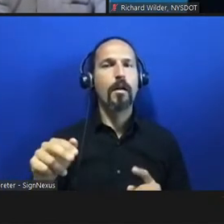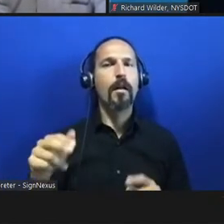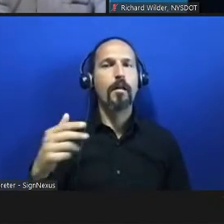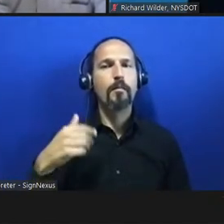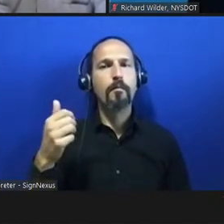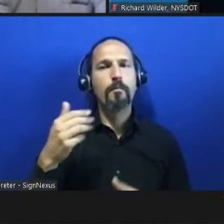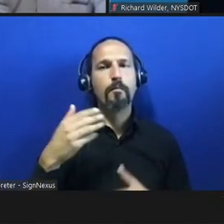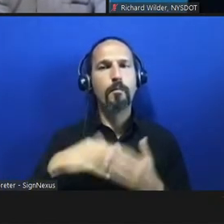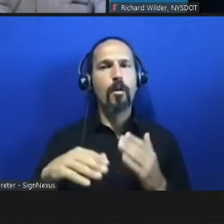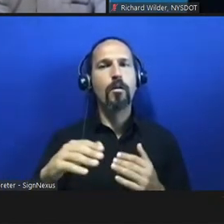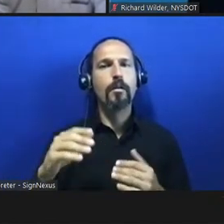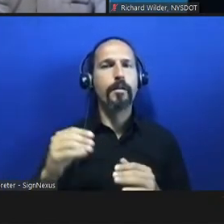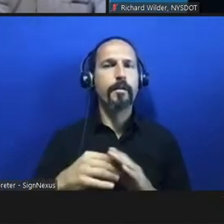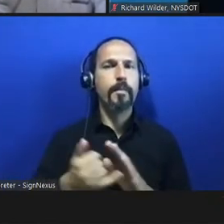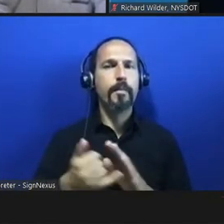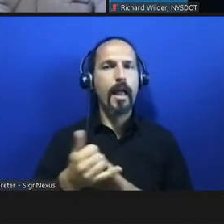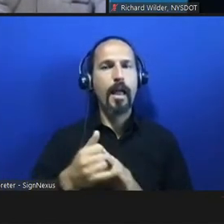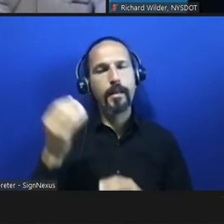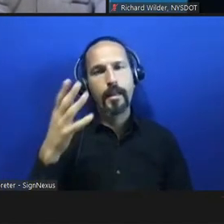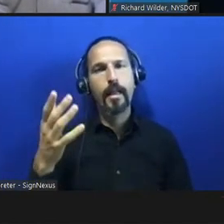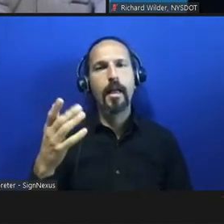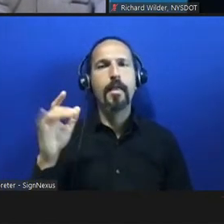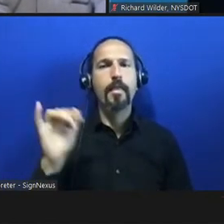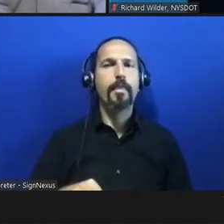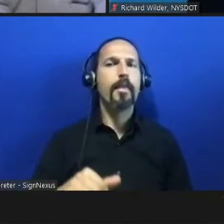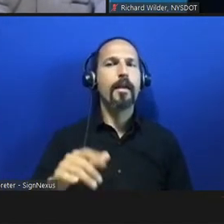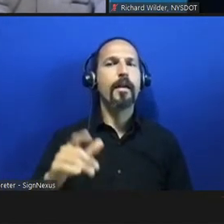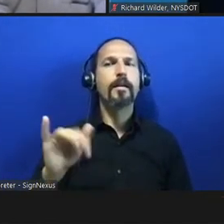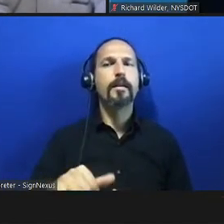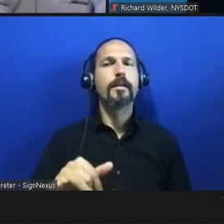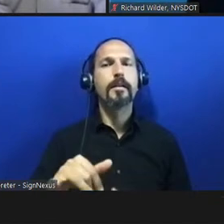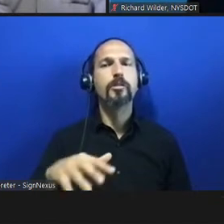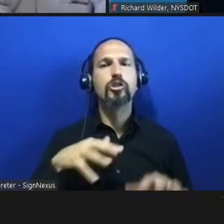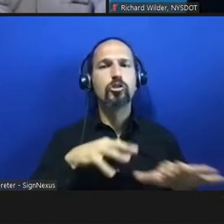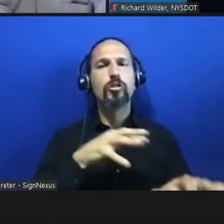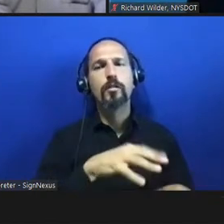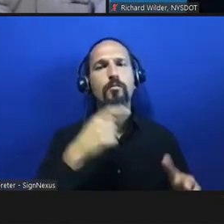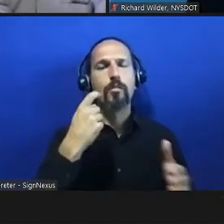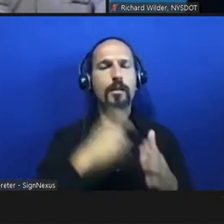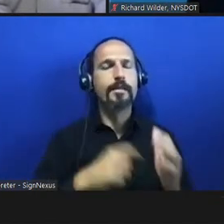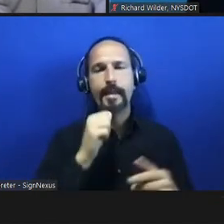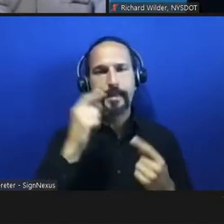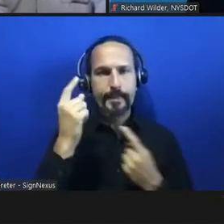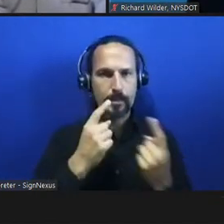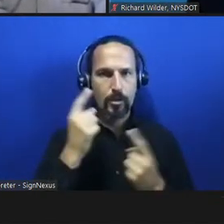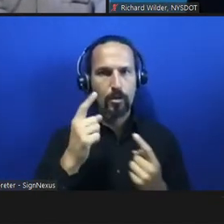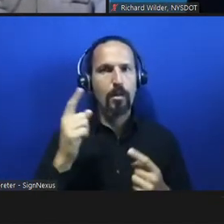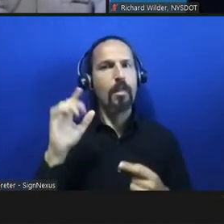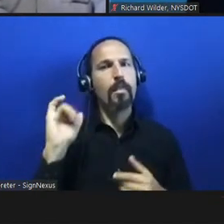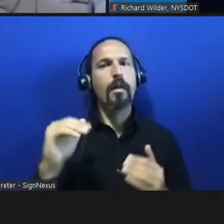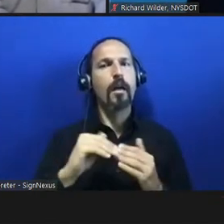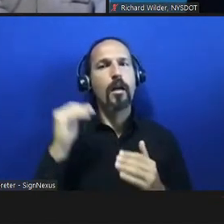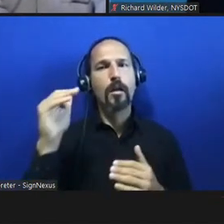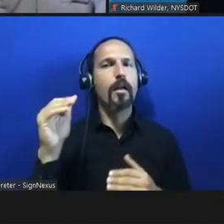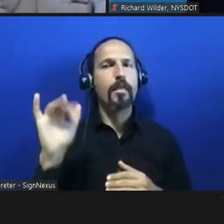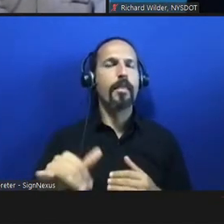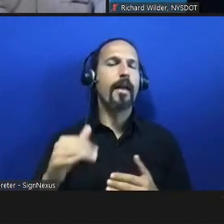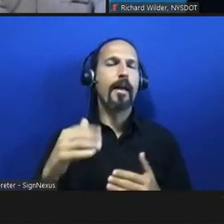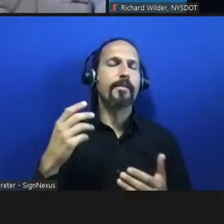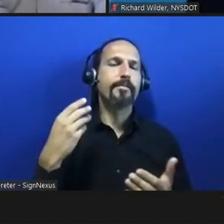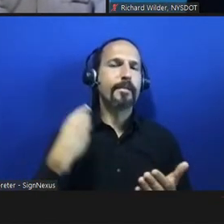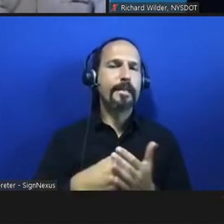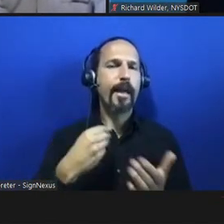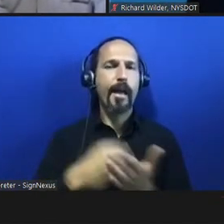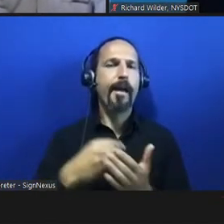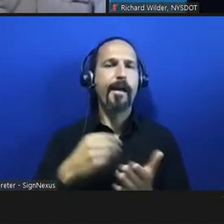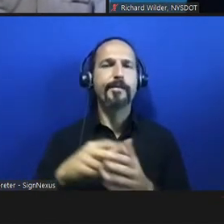Manhattan I think that the congestion pricing overall is very inconsiderate I think it's overall a cash grab like many